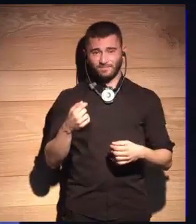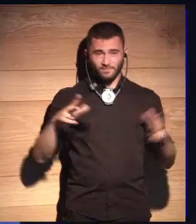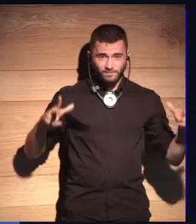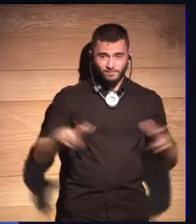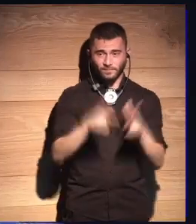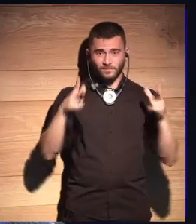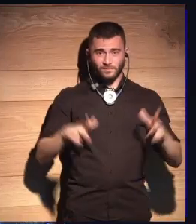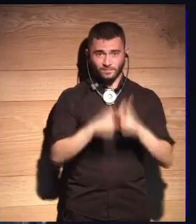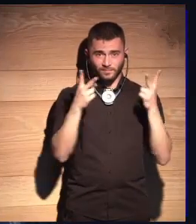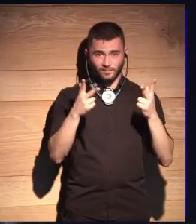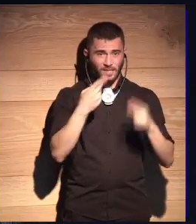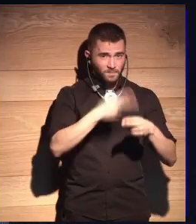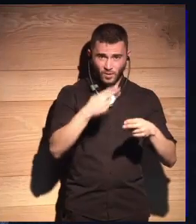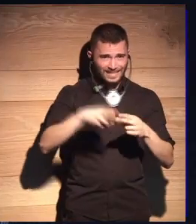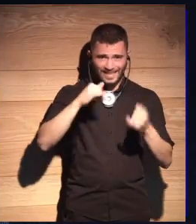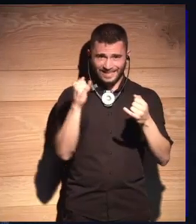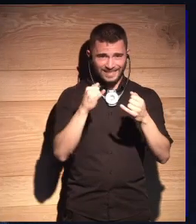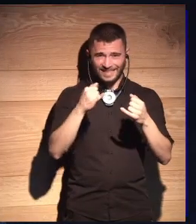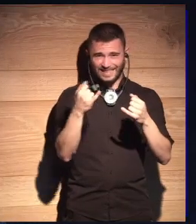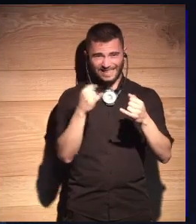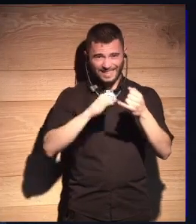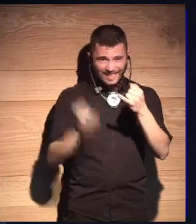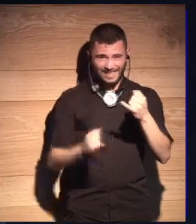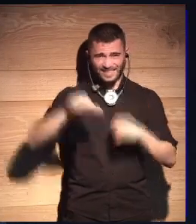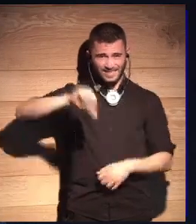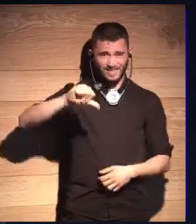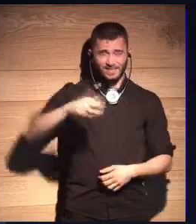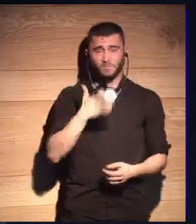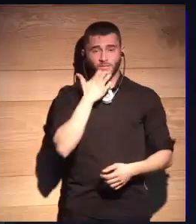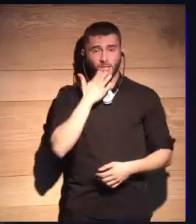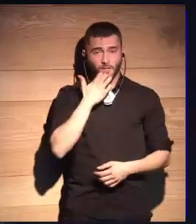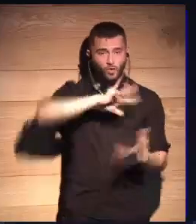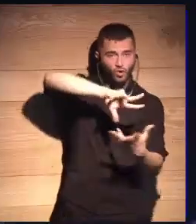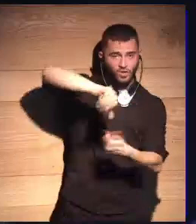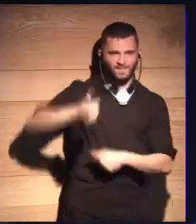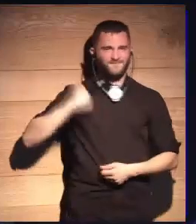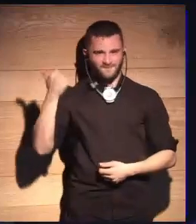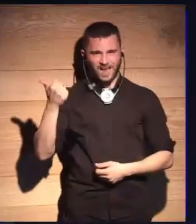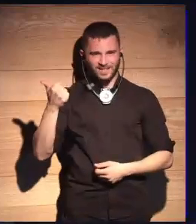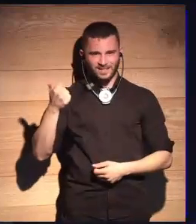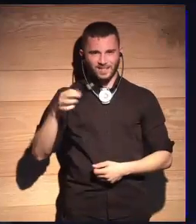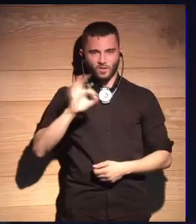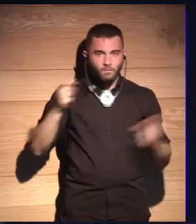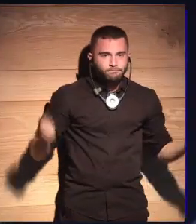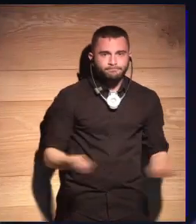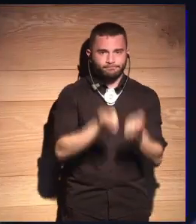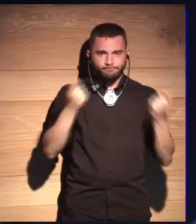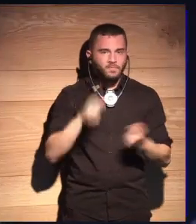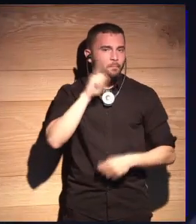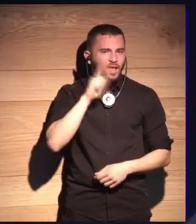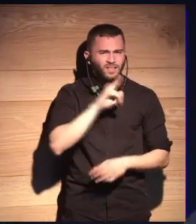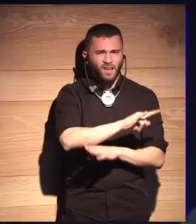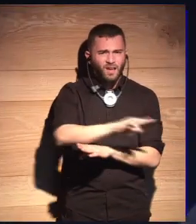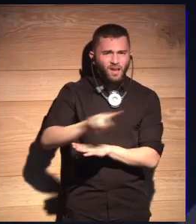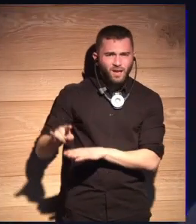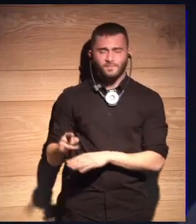become clear. The panic of post-truth, fake news, the lying populists of the last 5